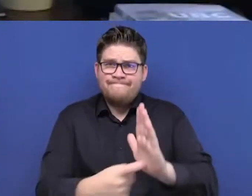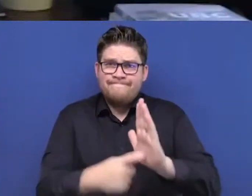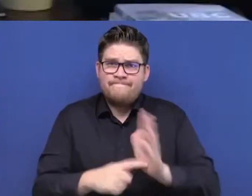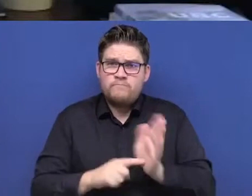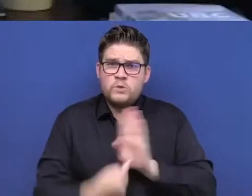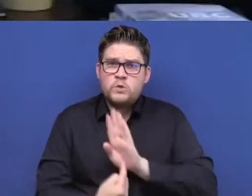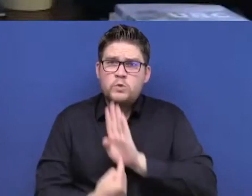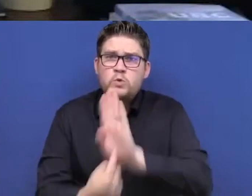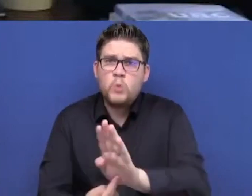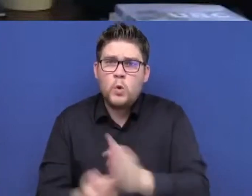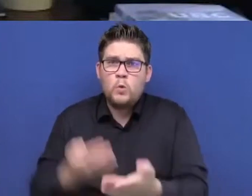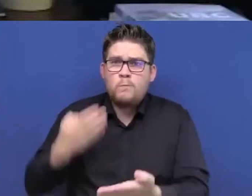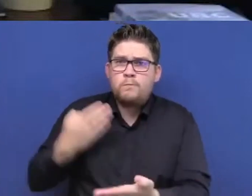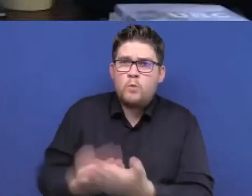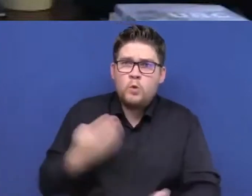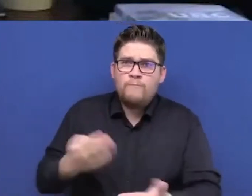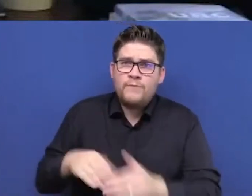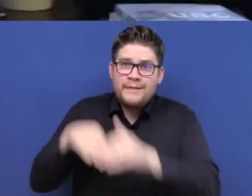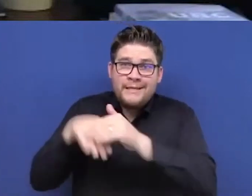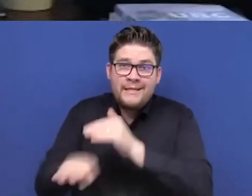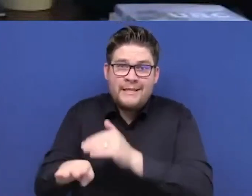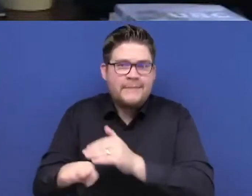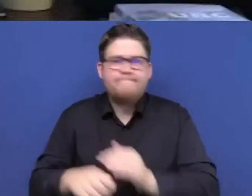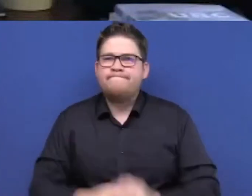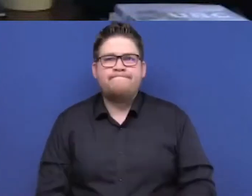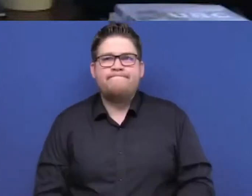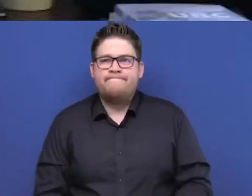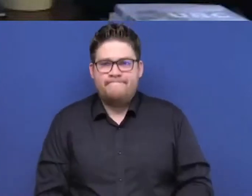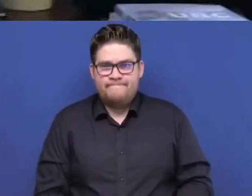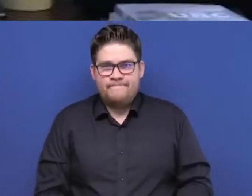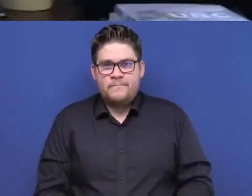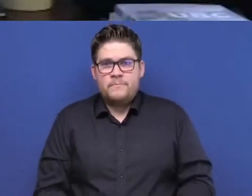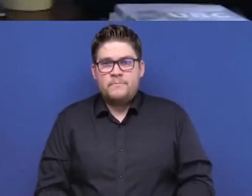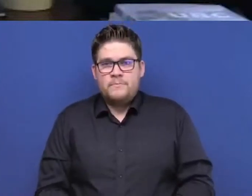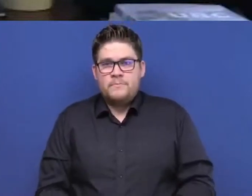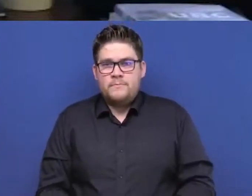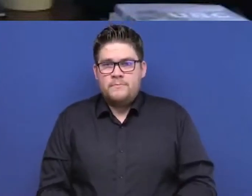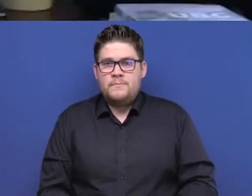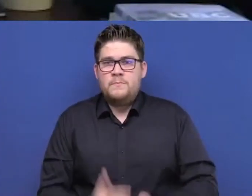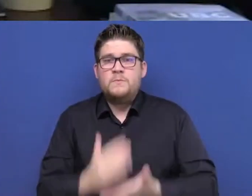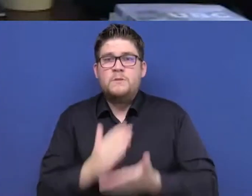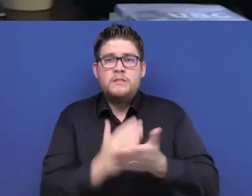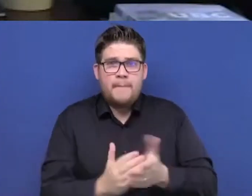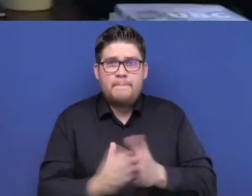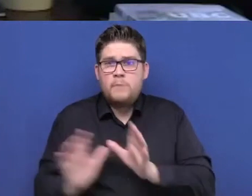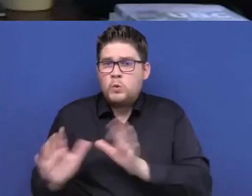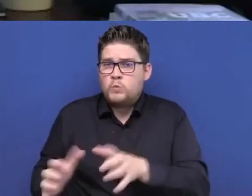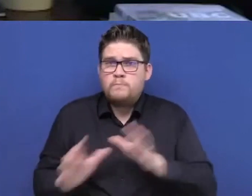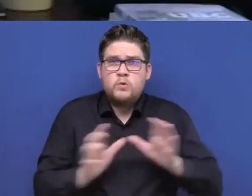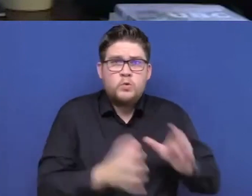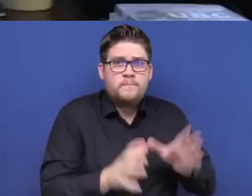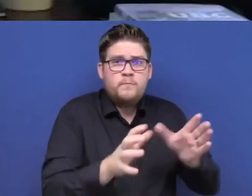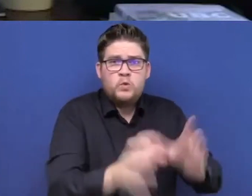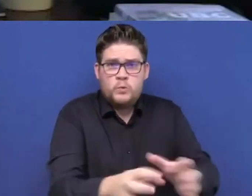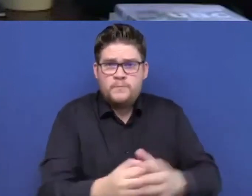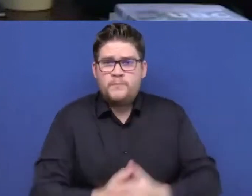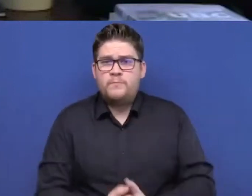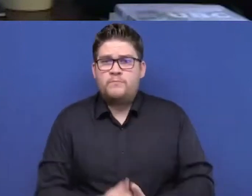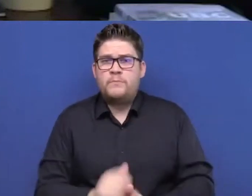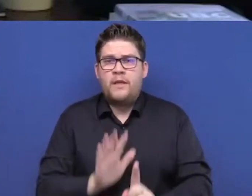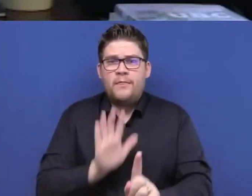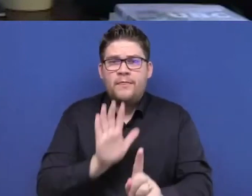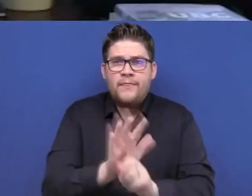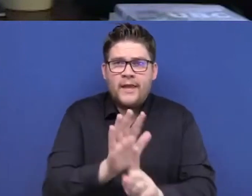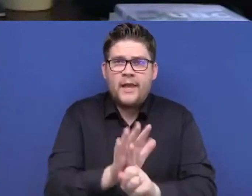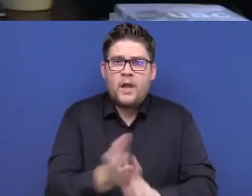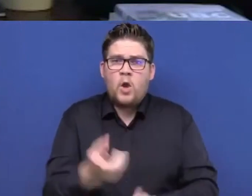requirements that I think are perfectly valid for their own situations, where they have required that only people who are